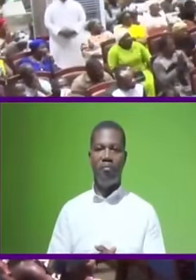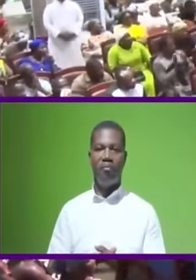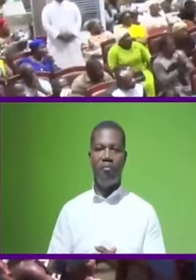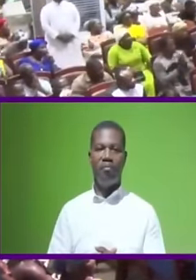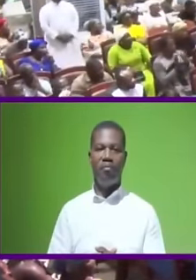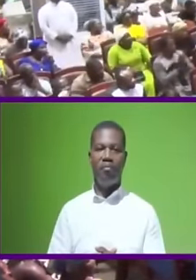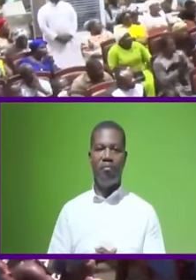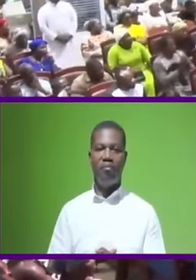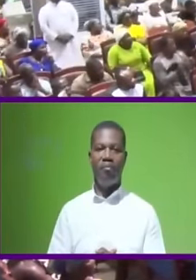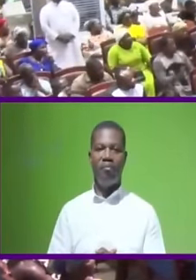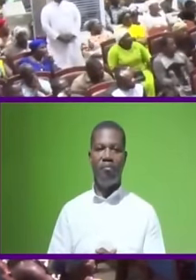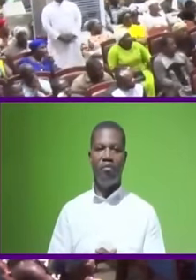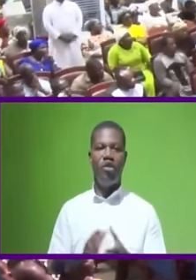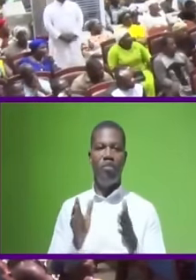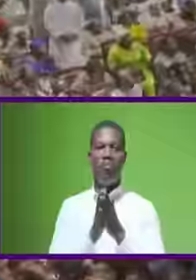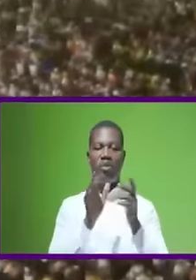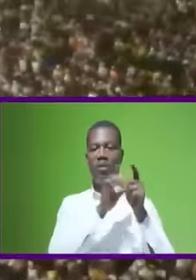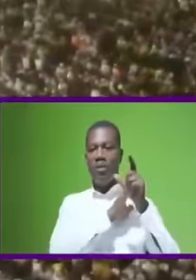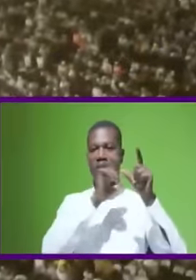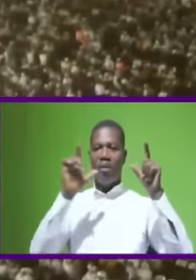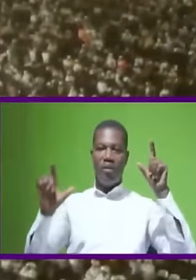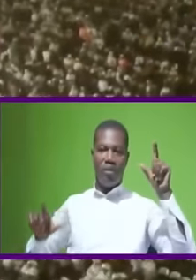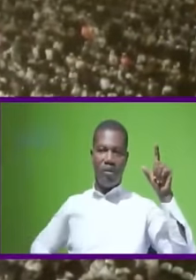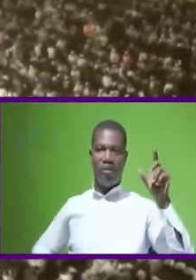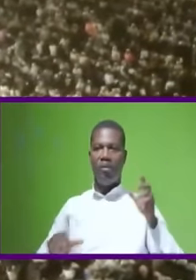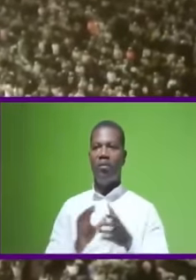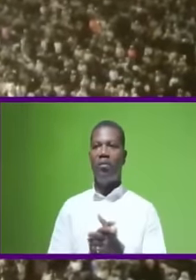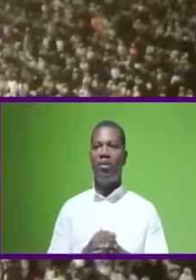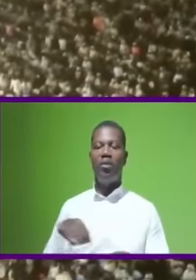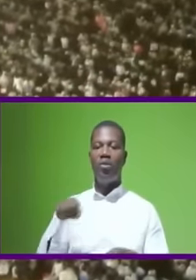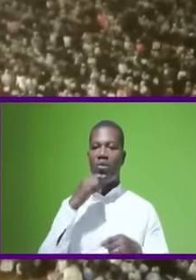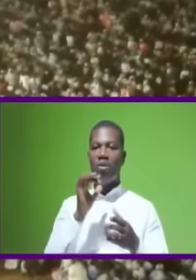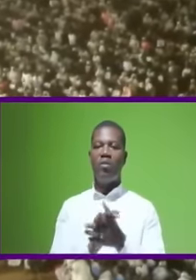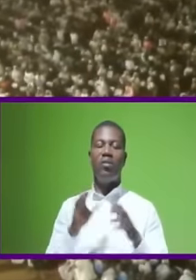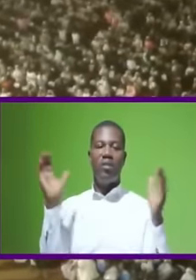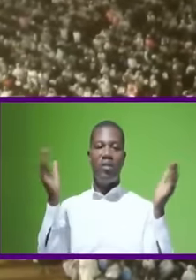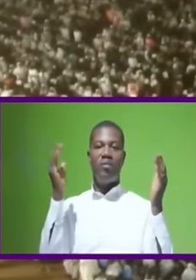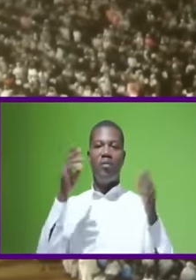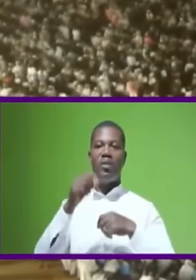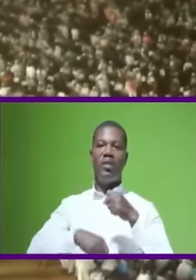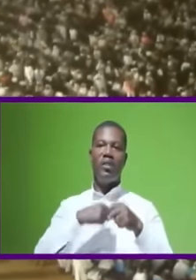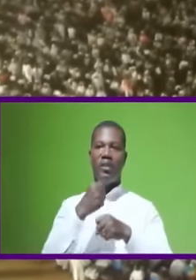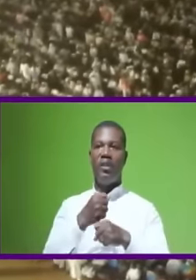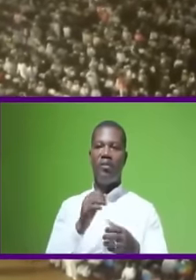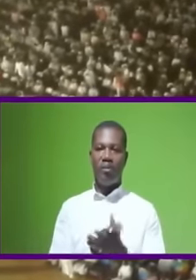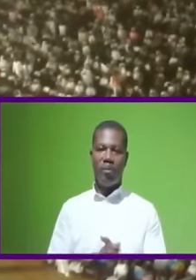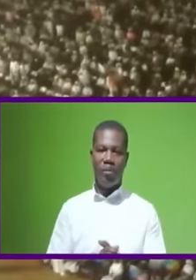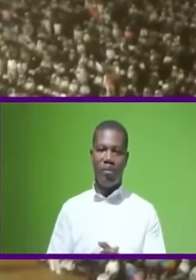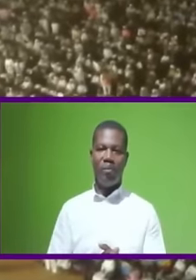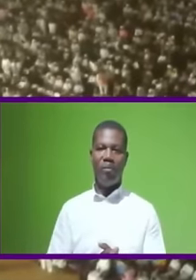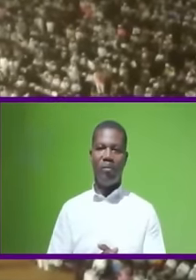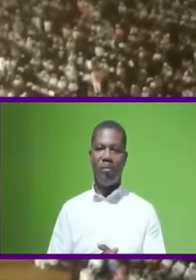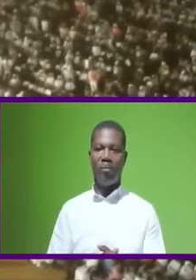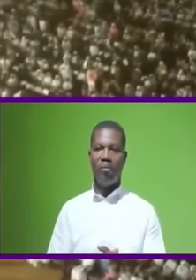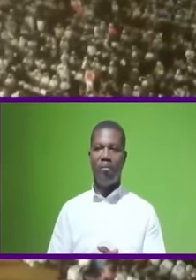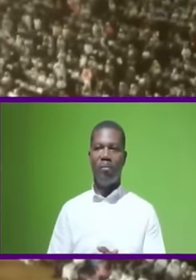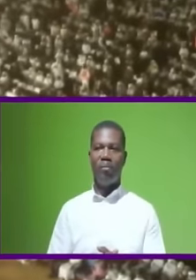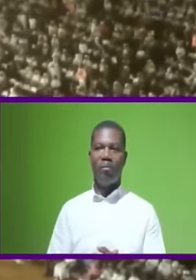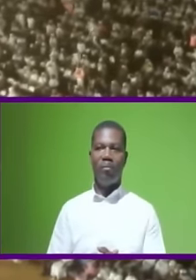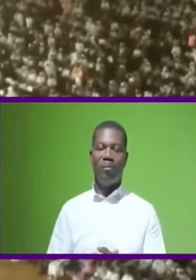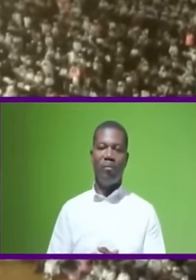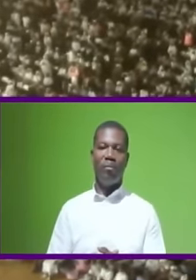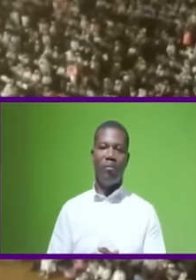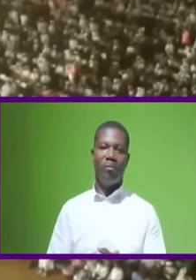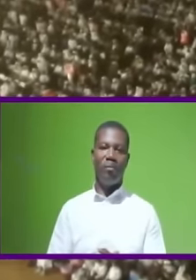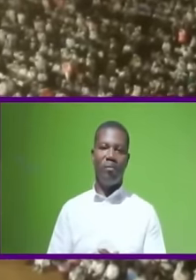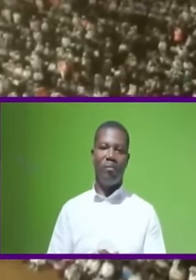Yes. Praise the Lord. Hallelujah. You did nothing. We are observing this anniversary.